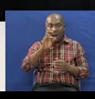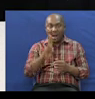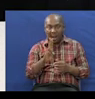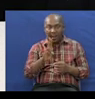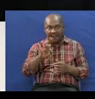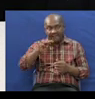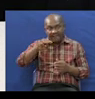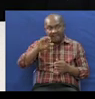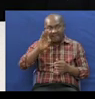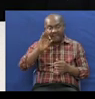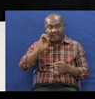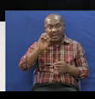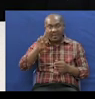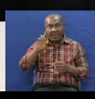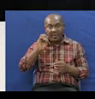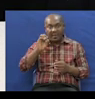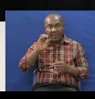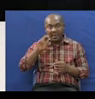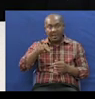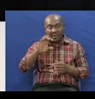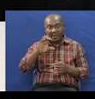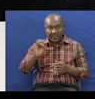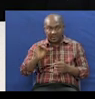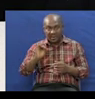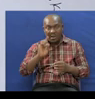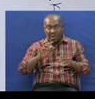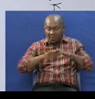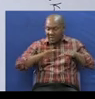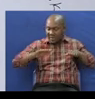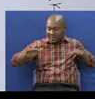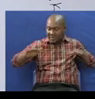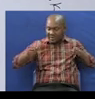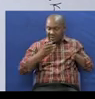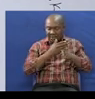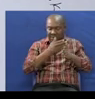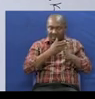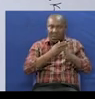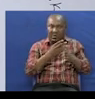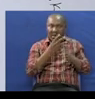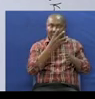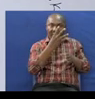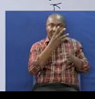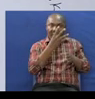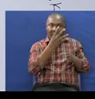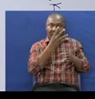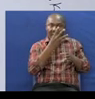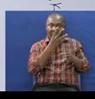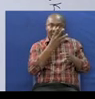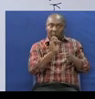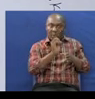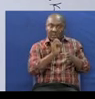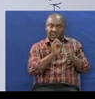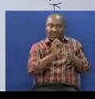circumference of the Earth is of about, it's not exactly because it's budged,